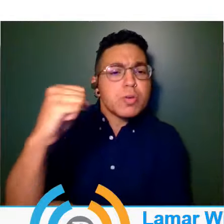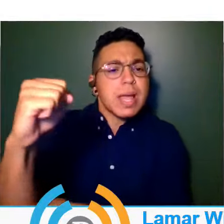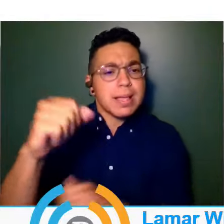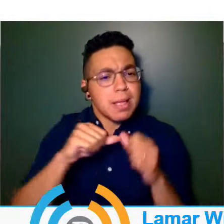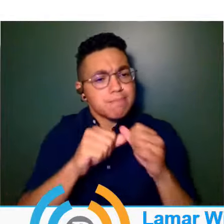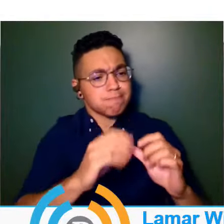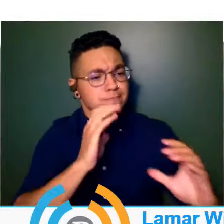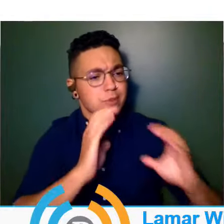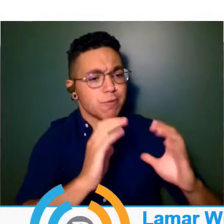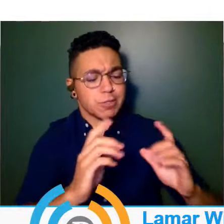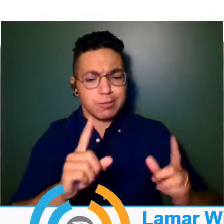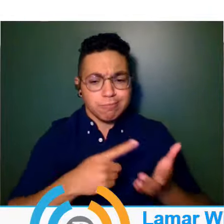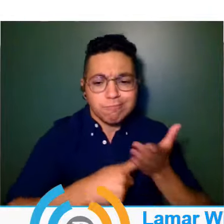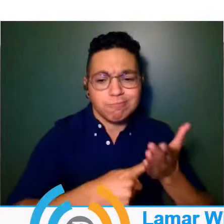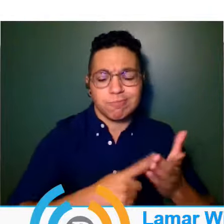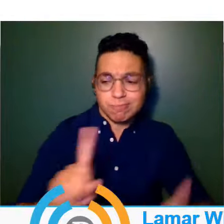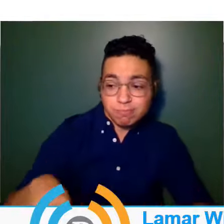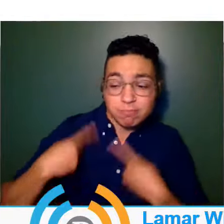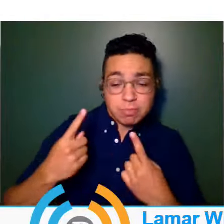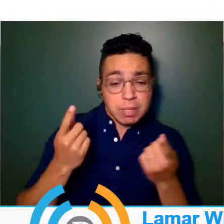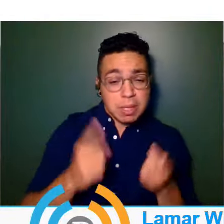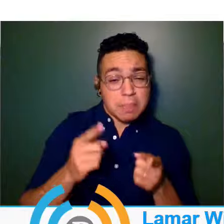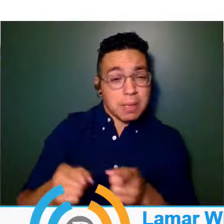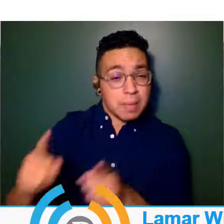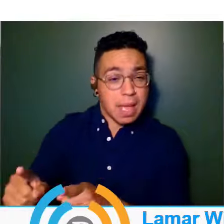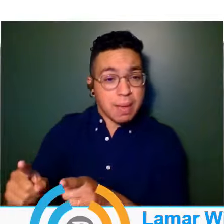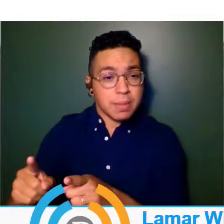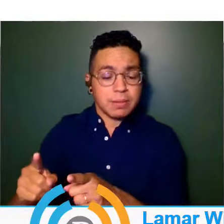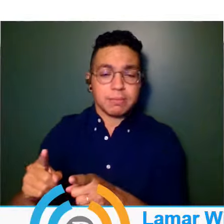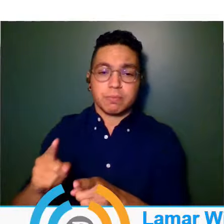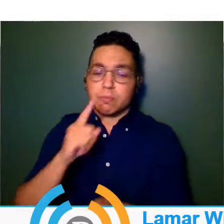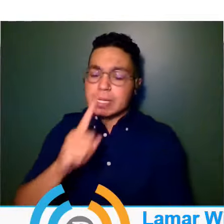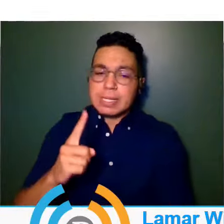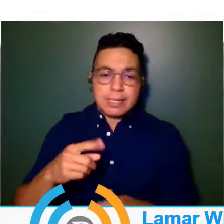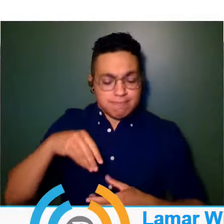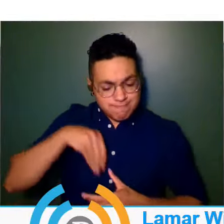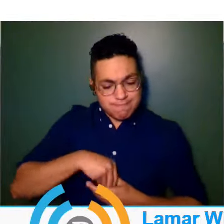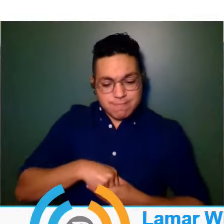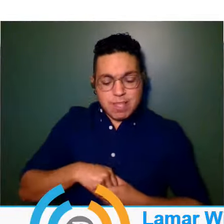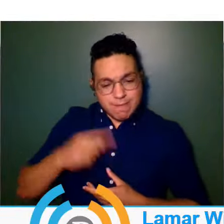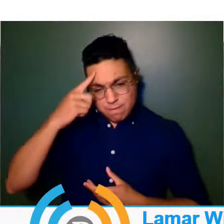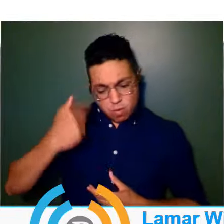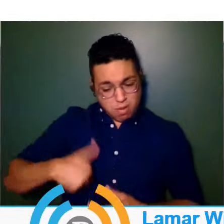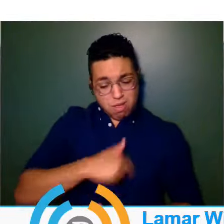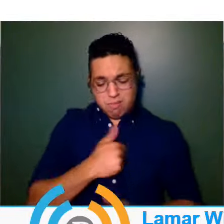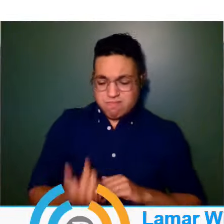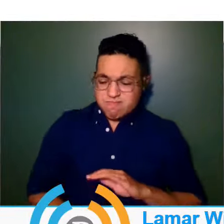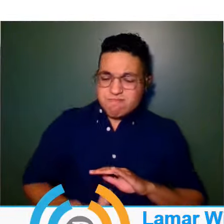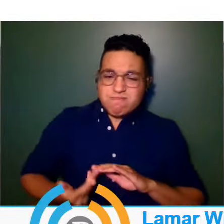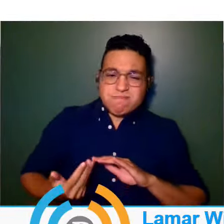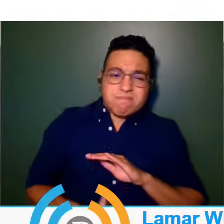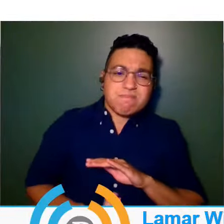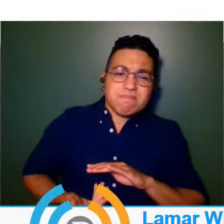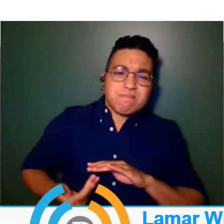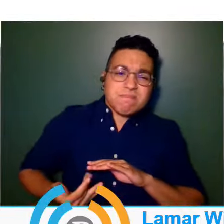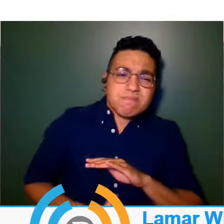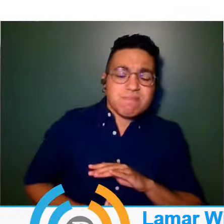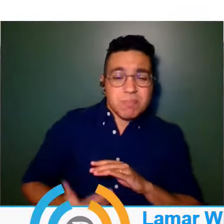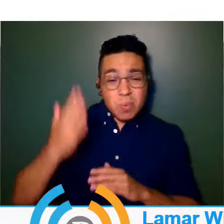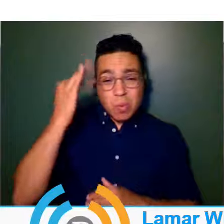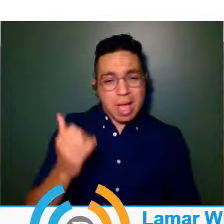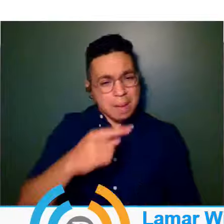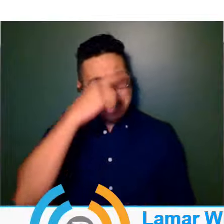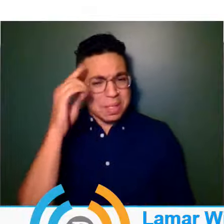that have taken place have been boiling up due to Black and brown bodies